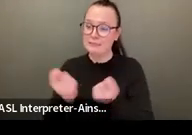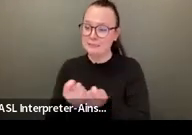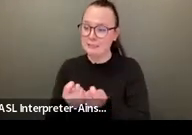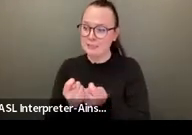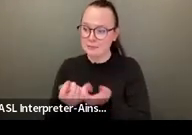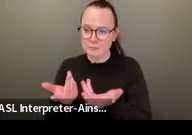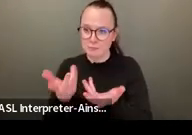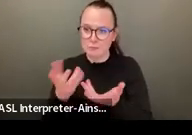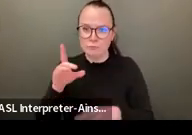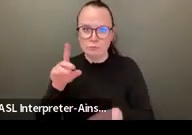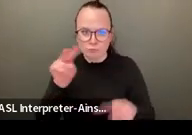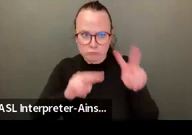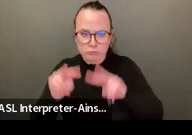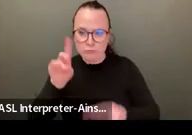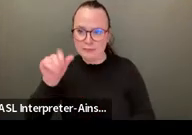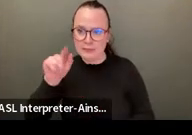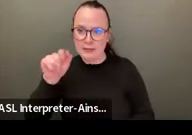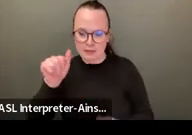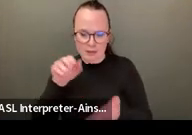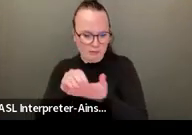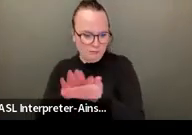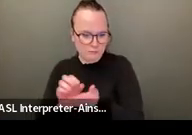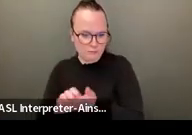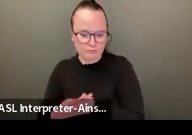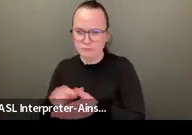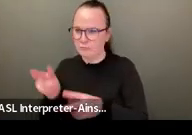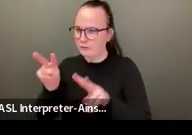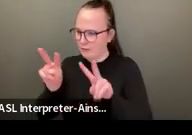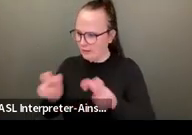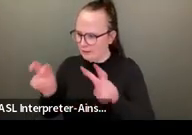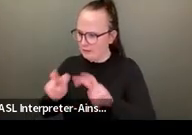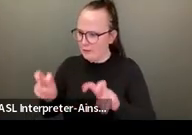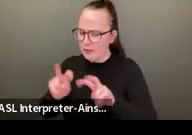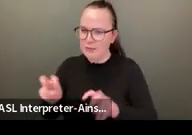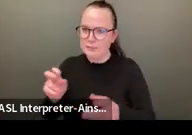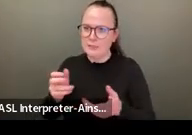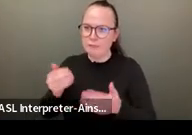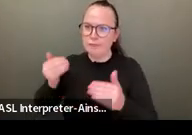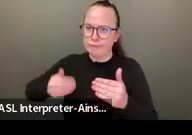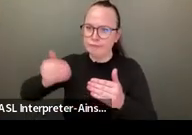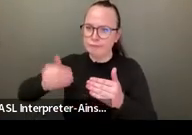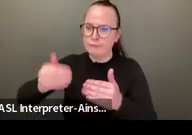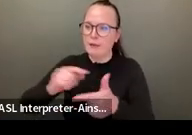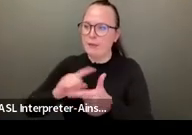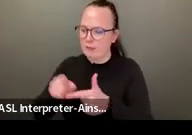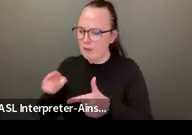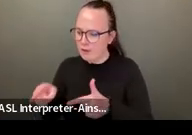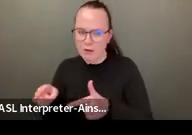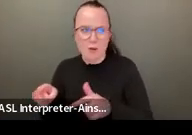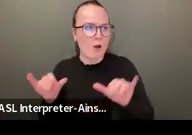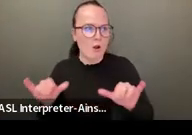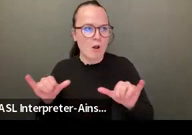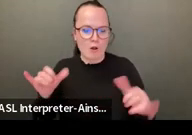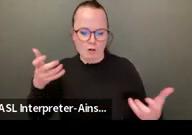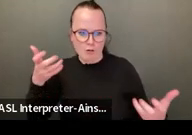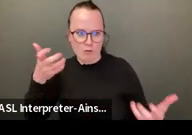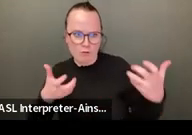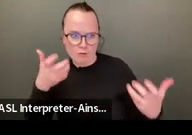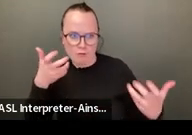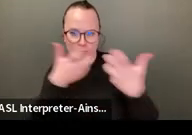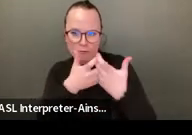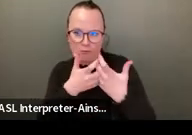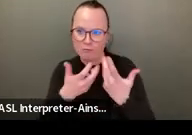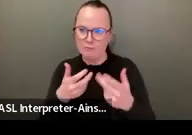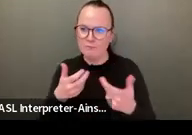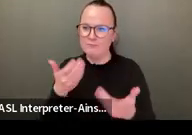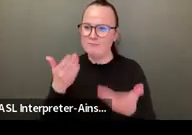and analyzing it often and using that analysis to drive their programming, maybe he wouldn't have stayed